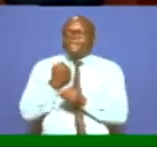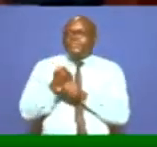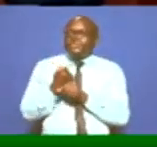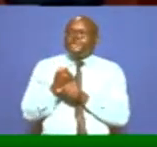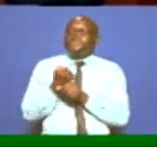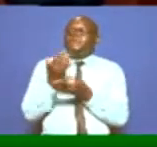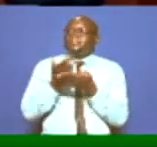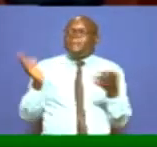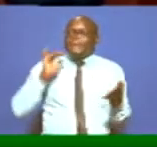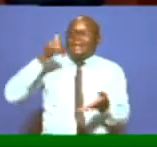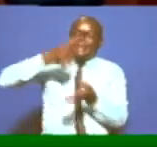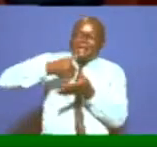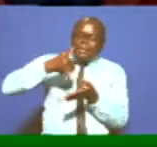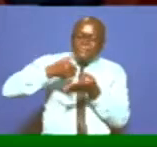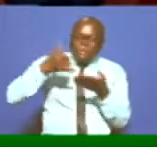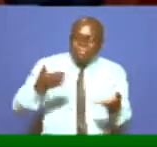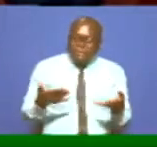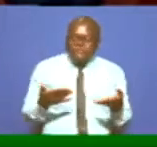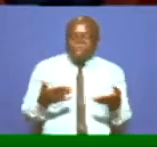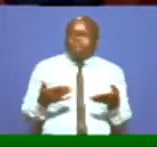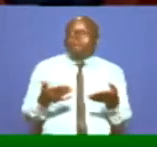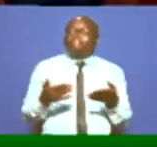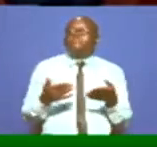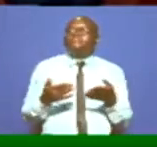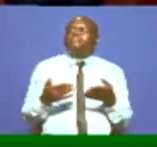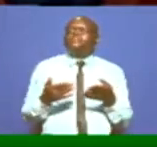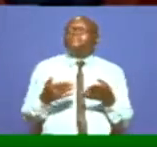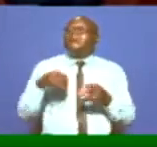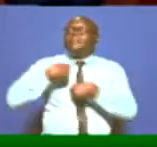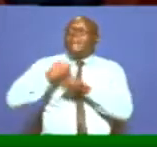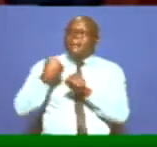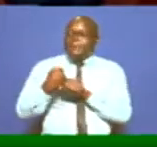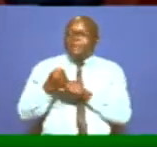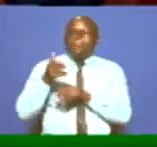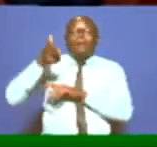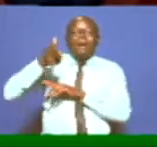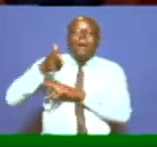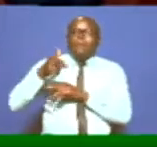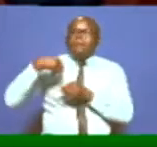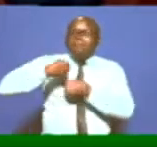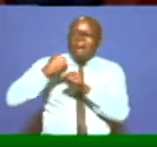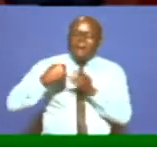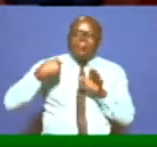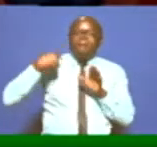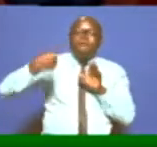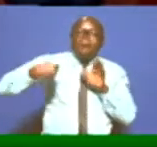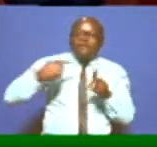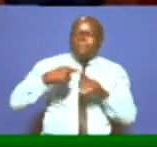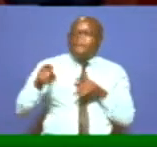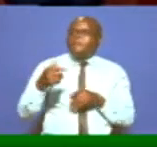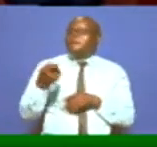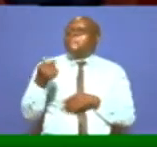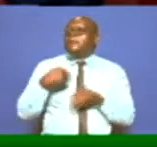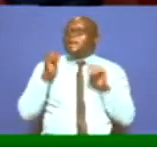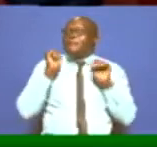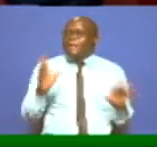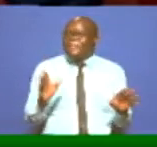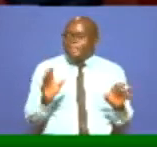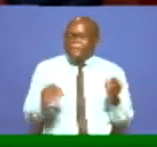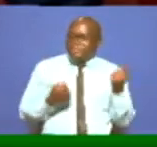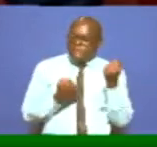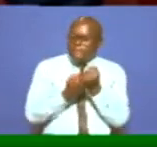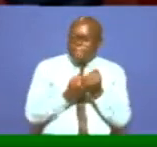including putting up a gun factory, but they don't have money for fertilizer subsidy to our